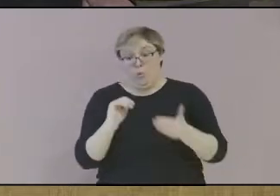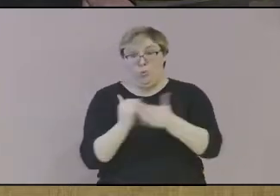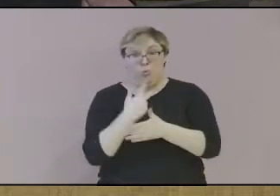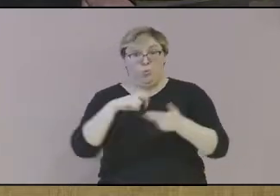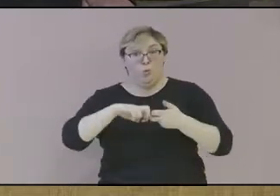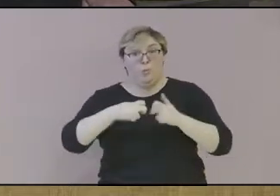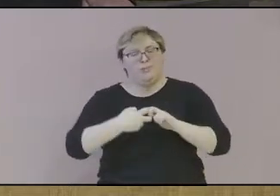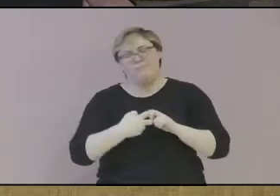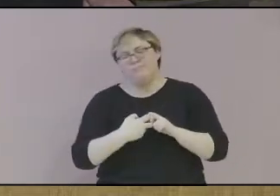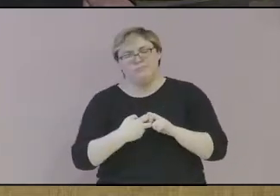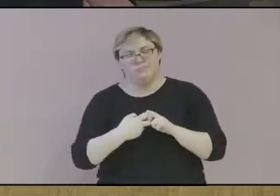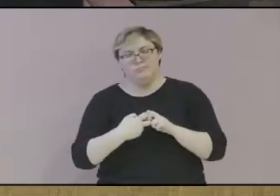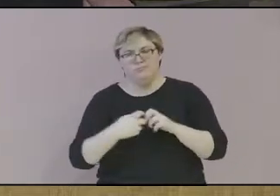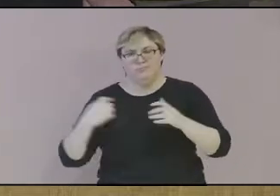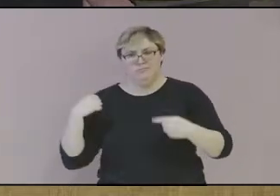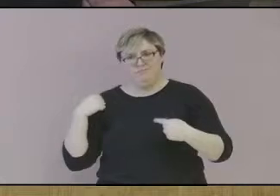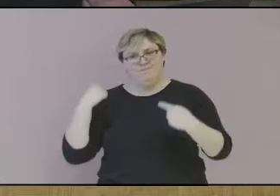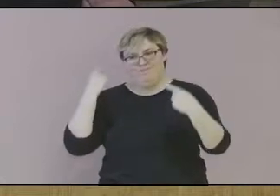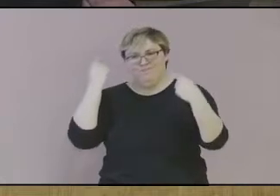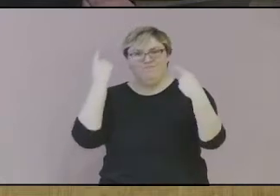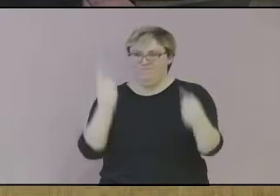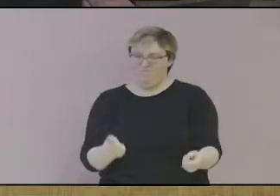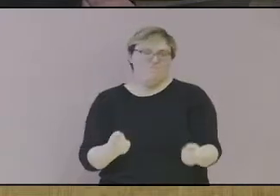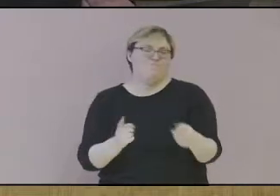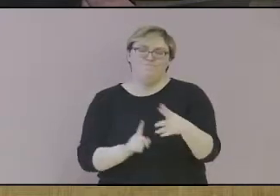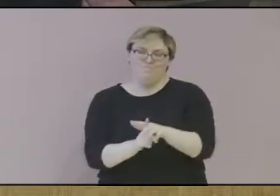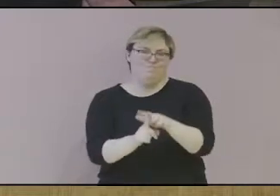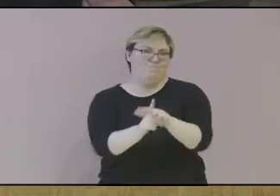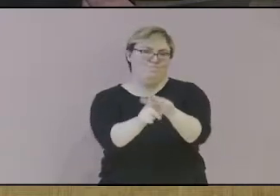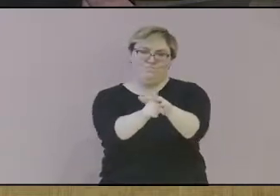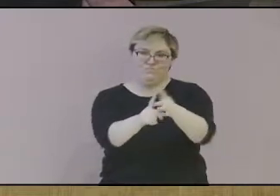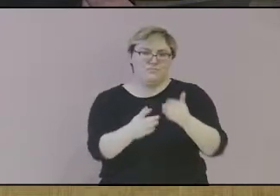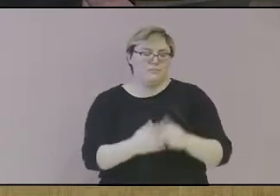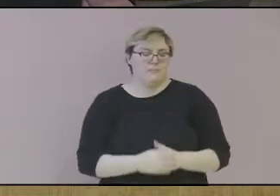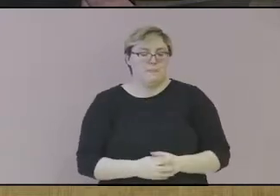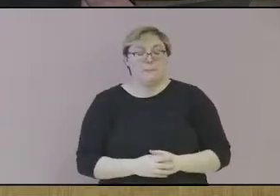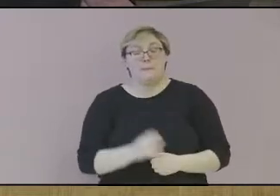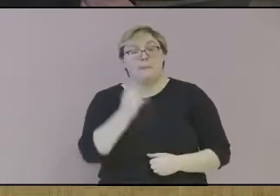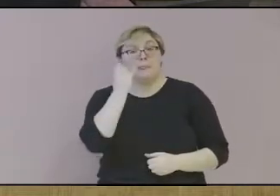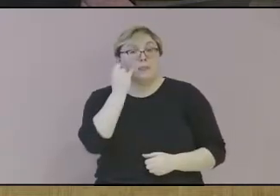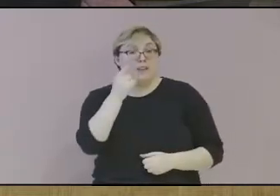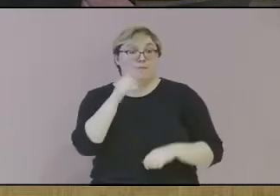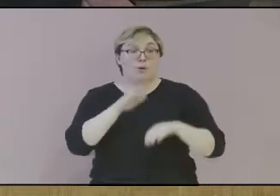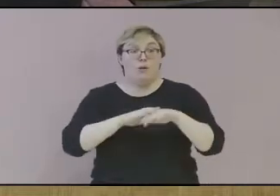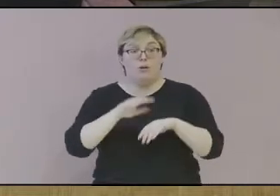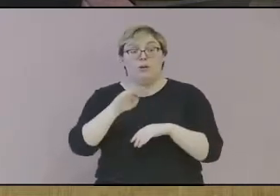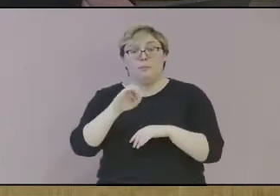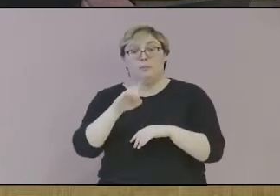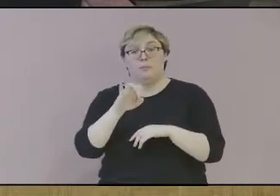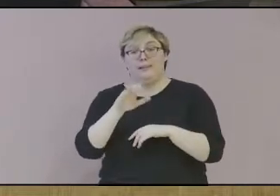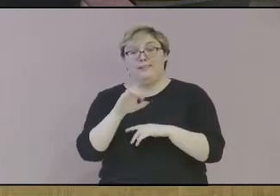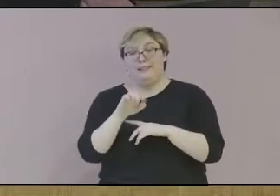US. But yeah, we also have to keep our eye on Medicaid, a huge issue.